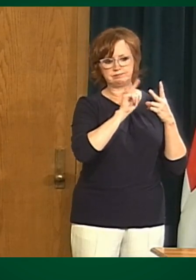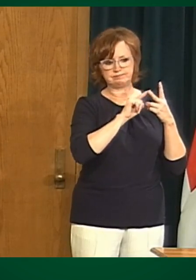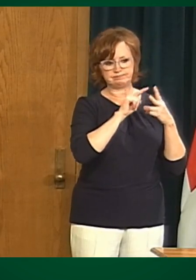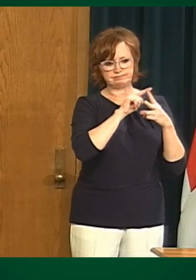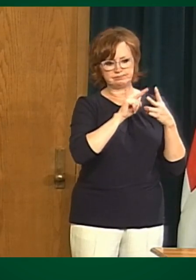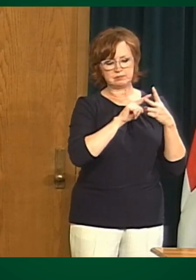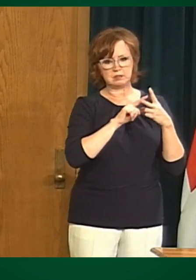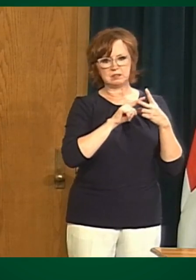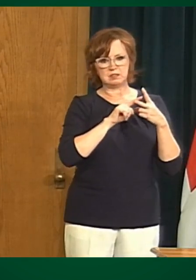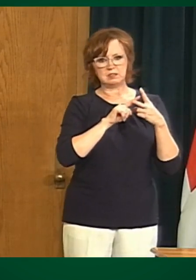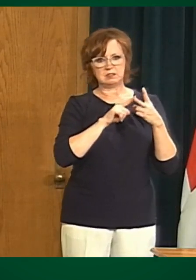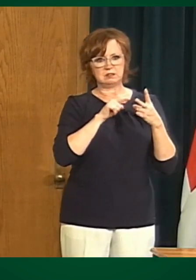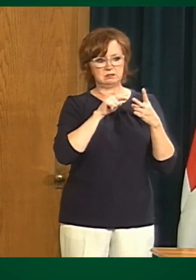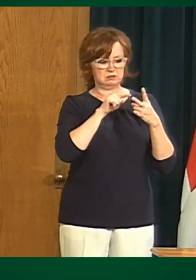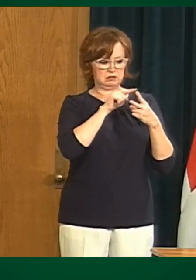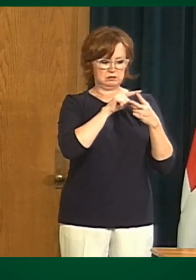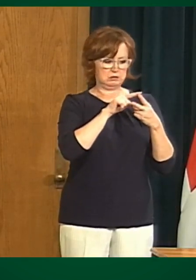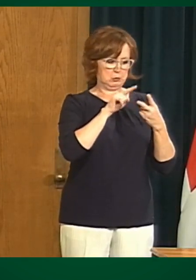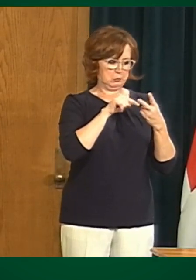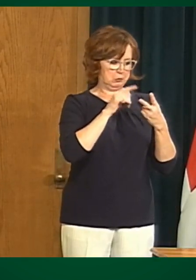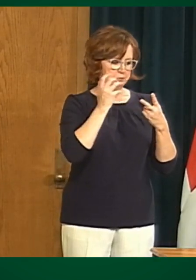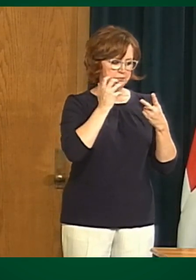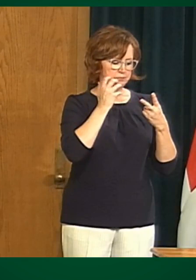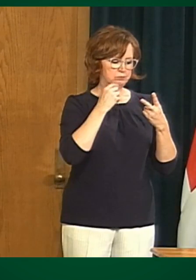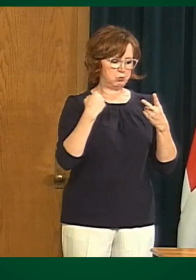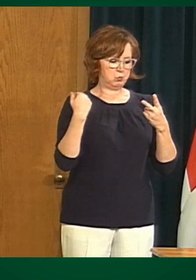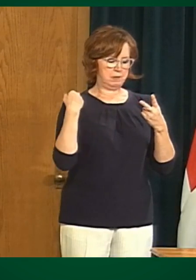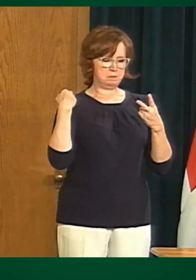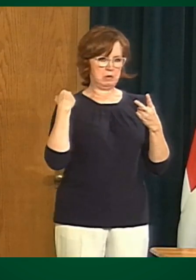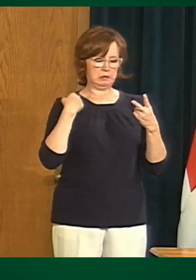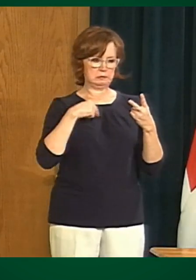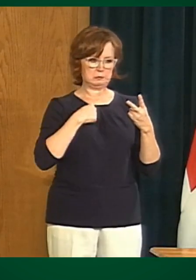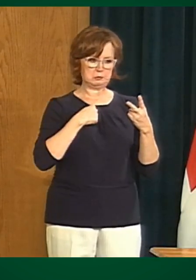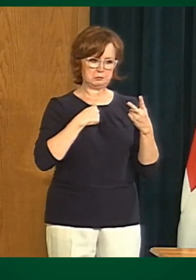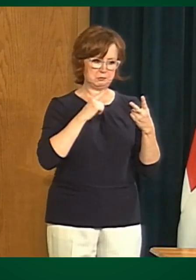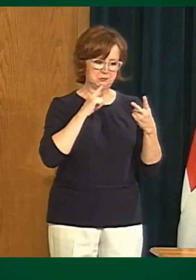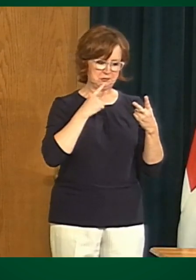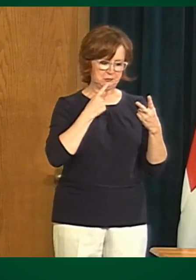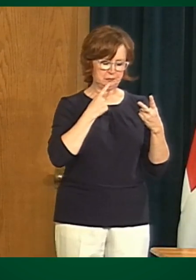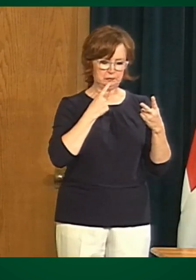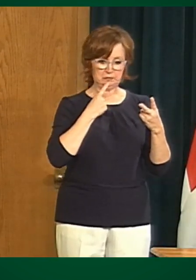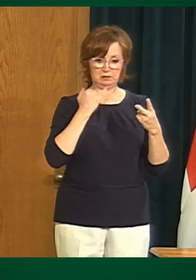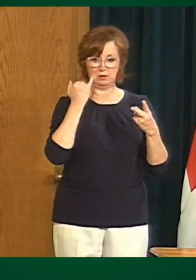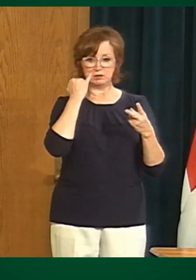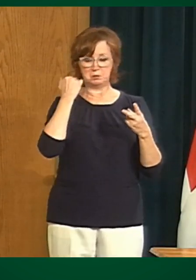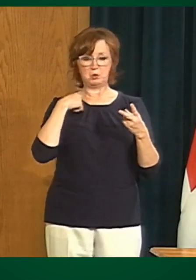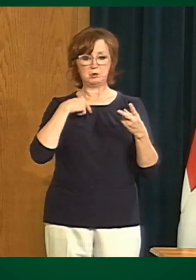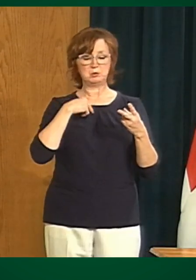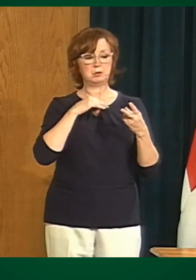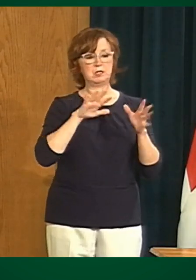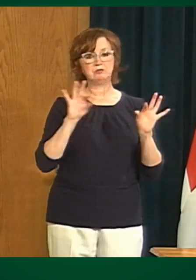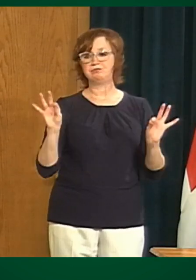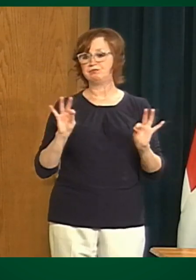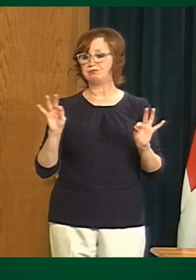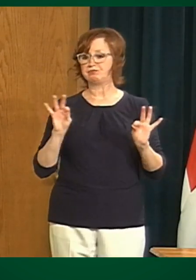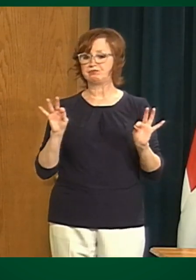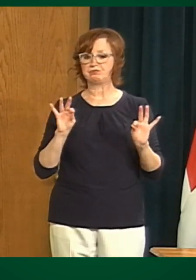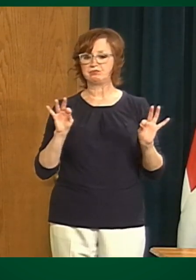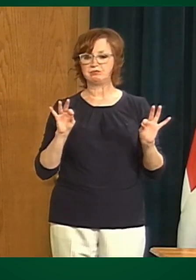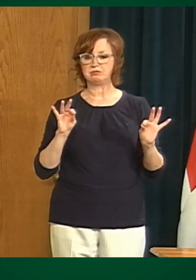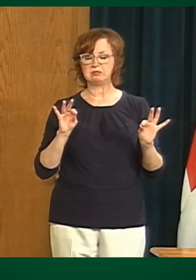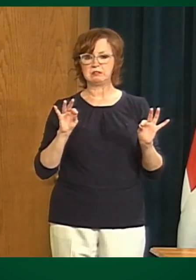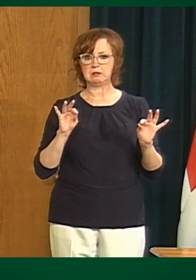all stark reminders that, if we let our guard down, this COVID-19 comes back very quickly.